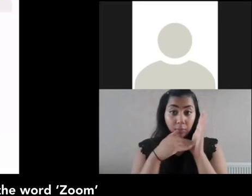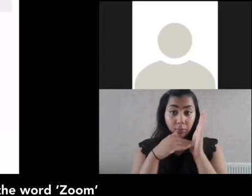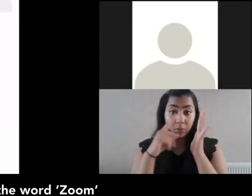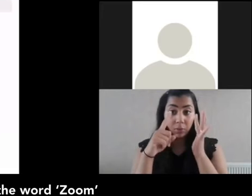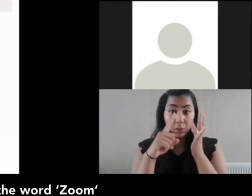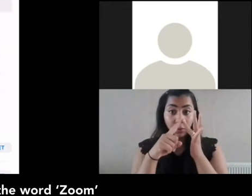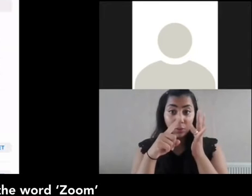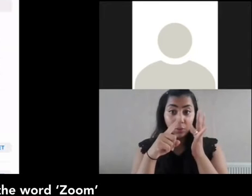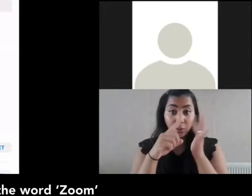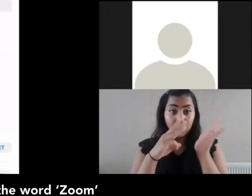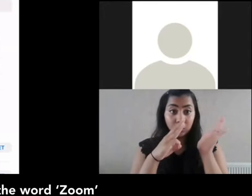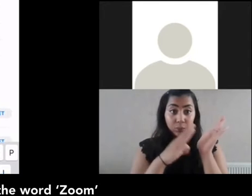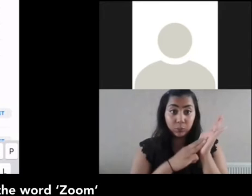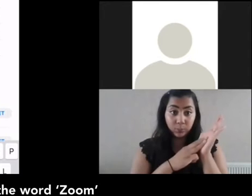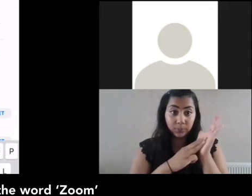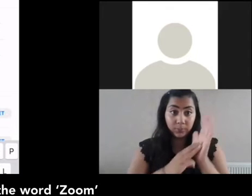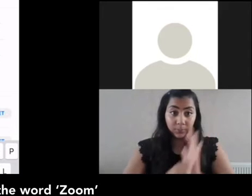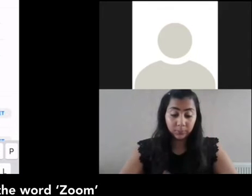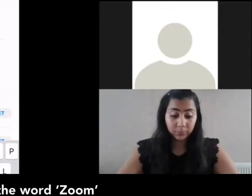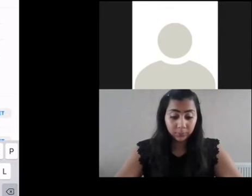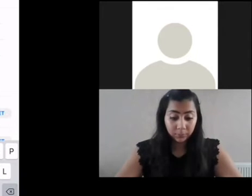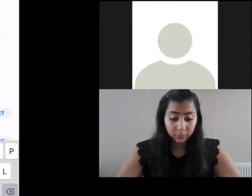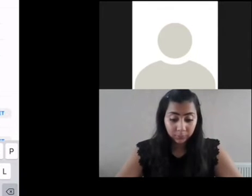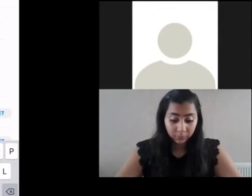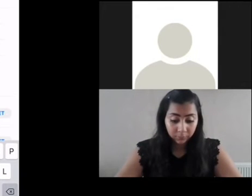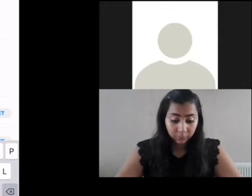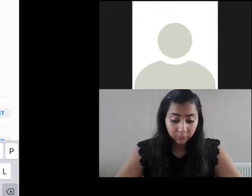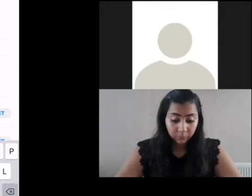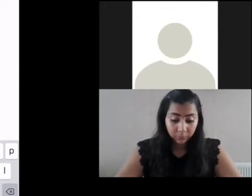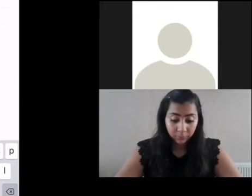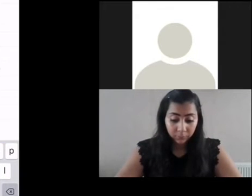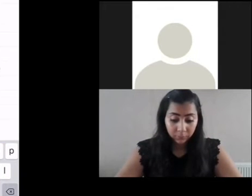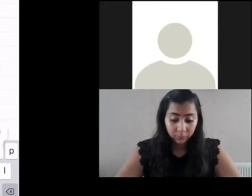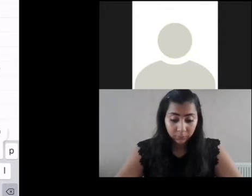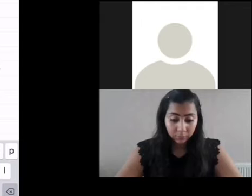Type in the word Zoom, Z-O-O-M.